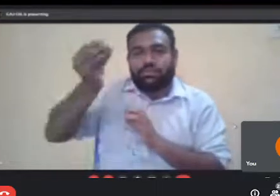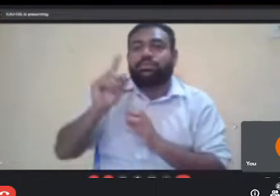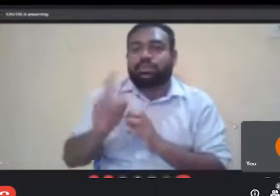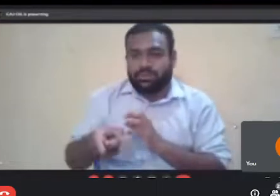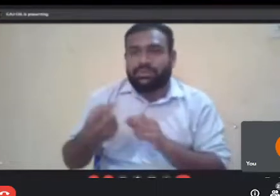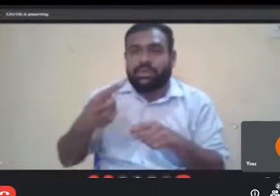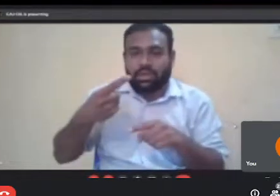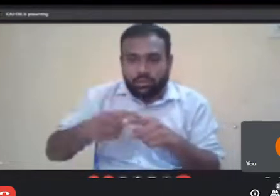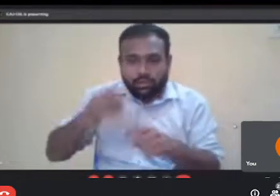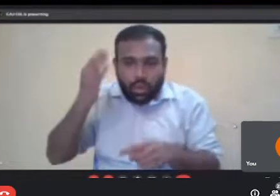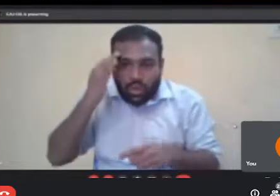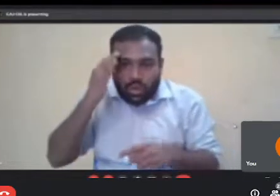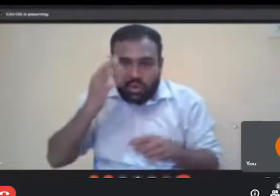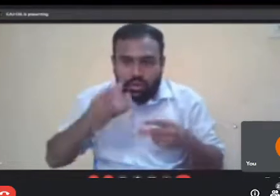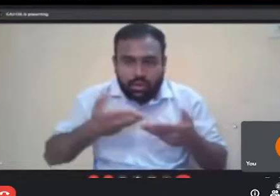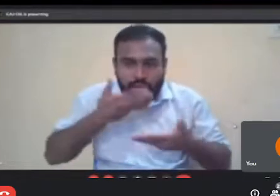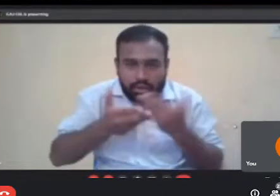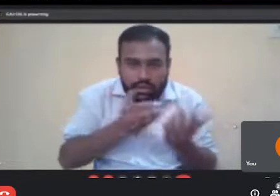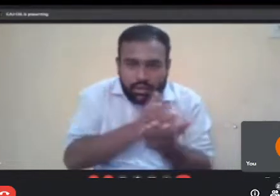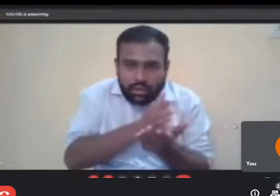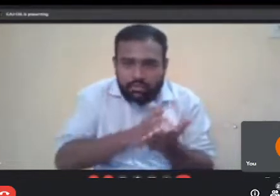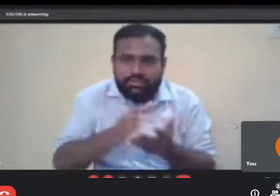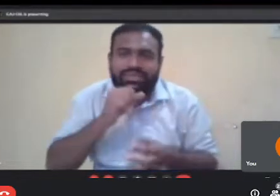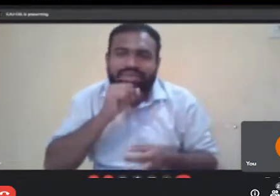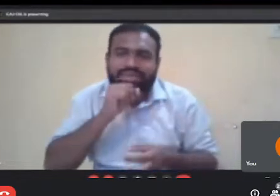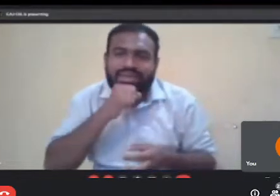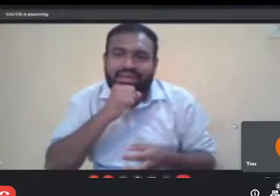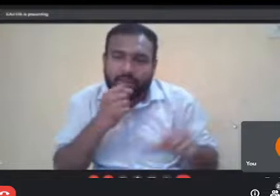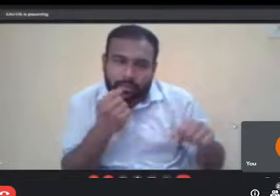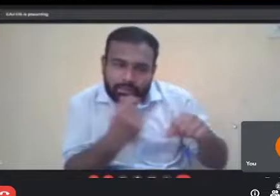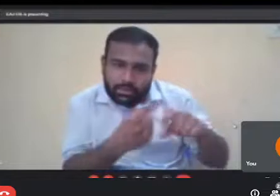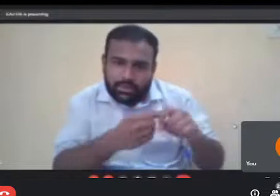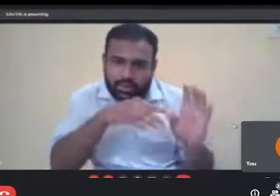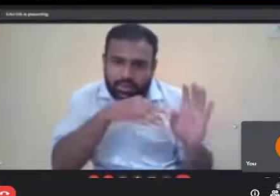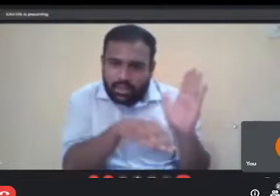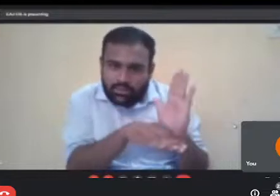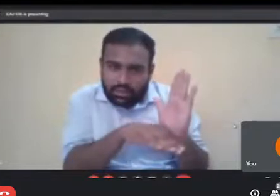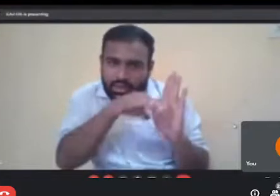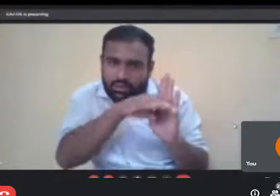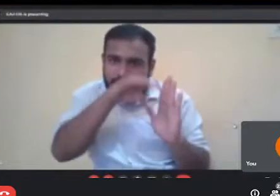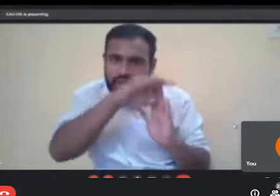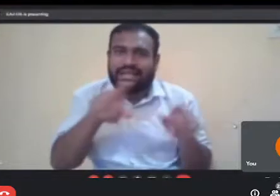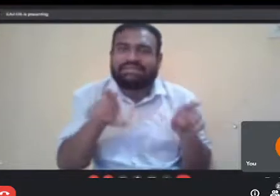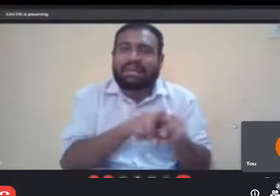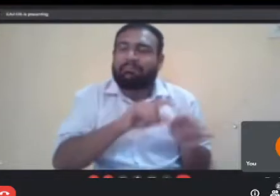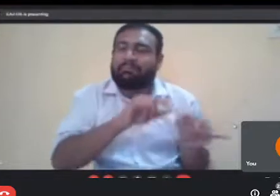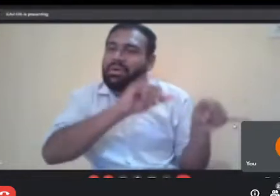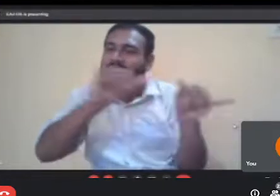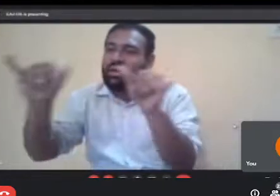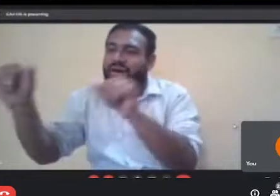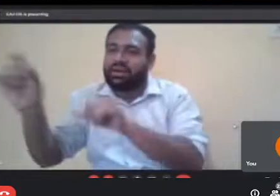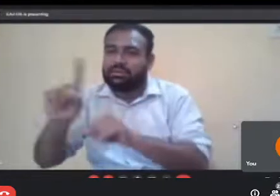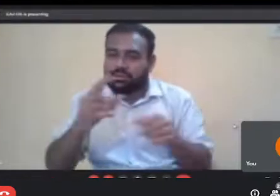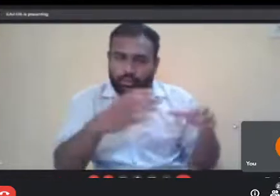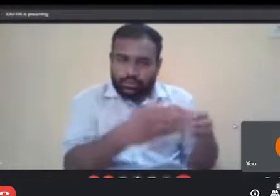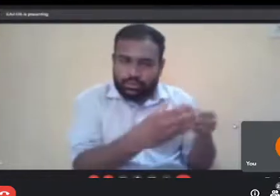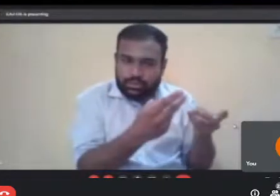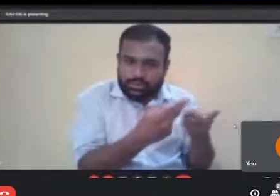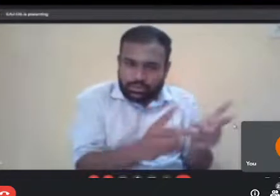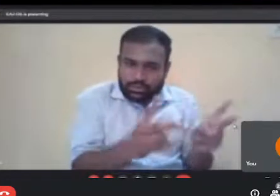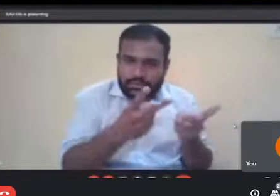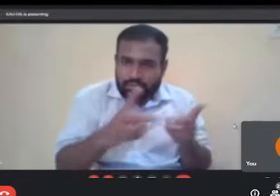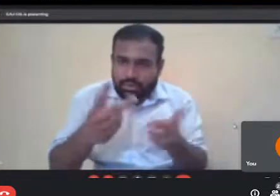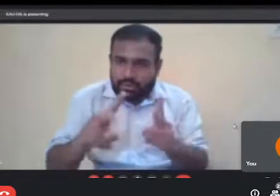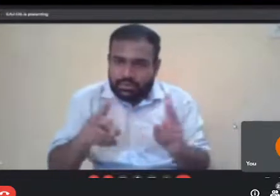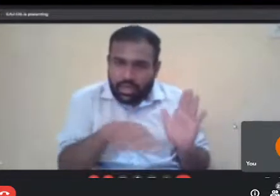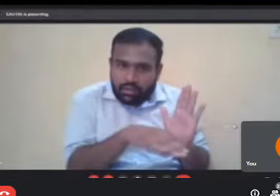and teaching, and the skill should be very much the skill and the age of that, you know, the level of that. Everywhere